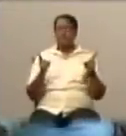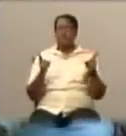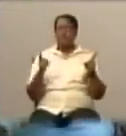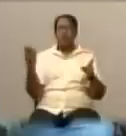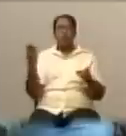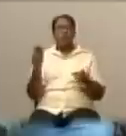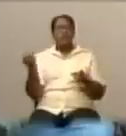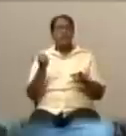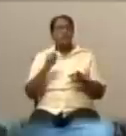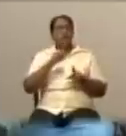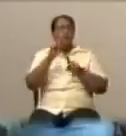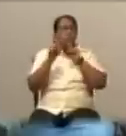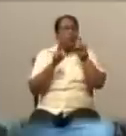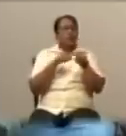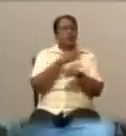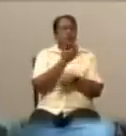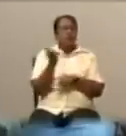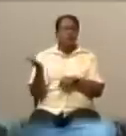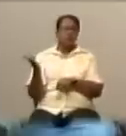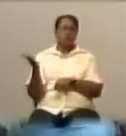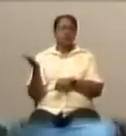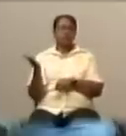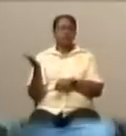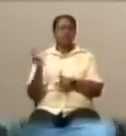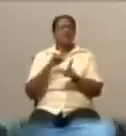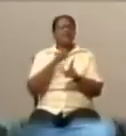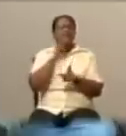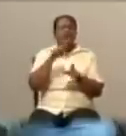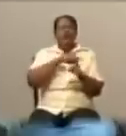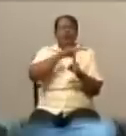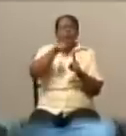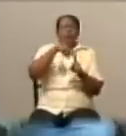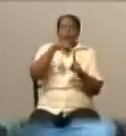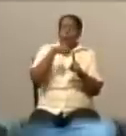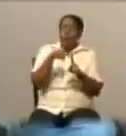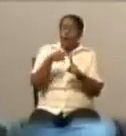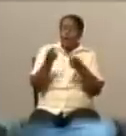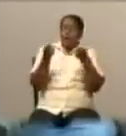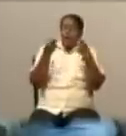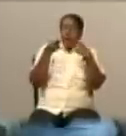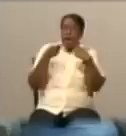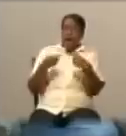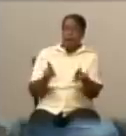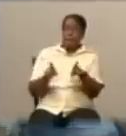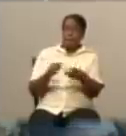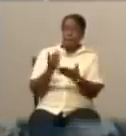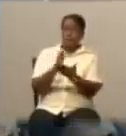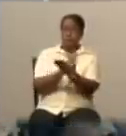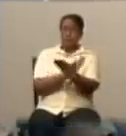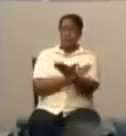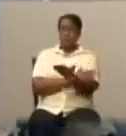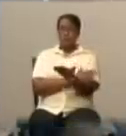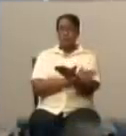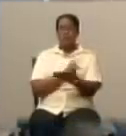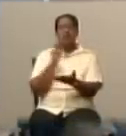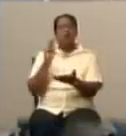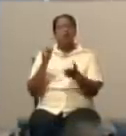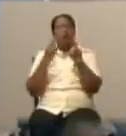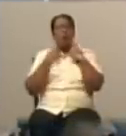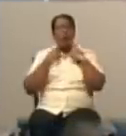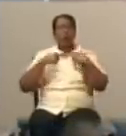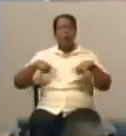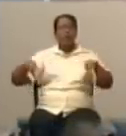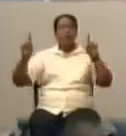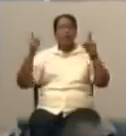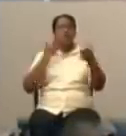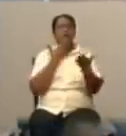the question is not when these things will happen. We have proclaimed in